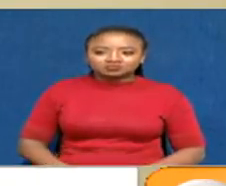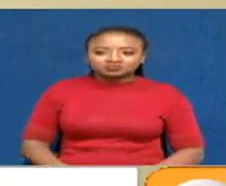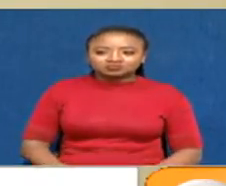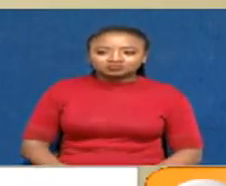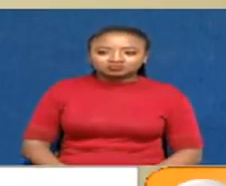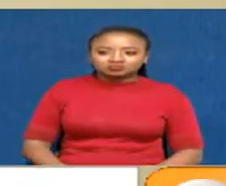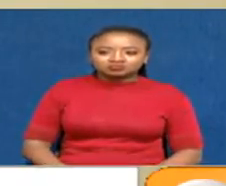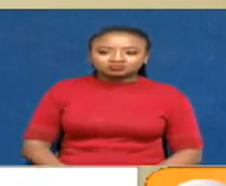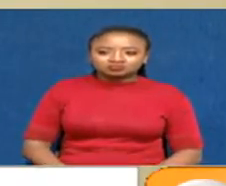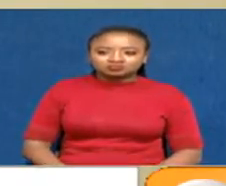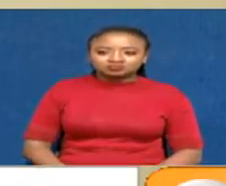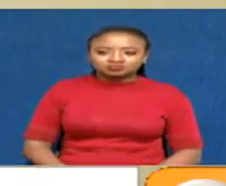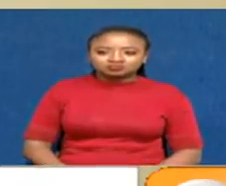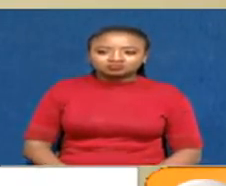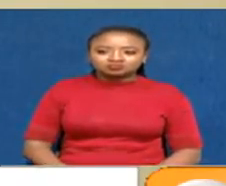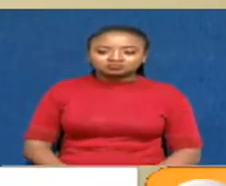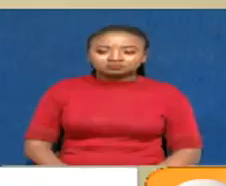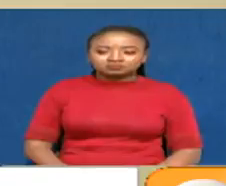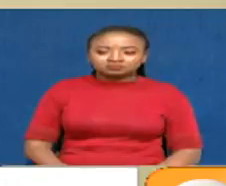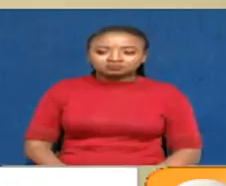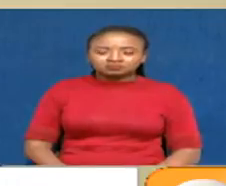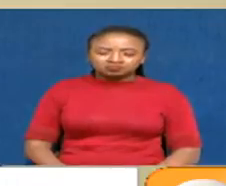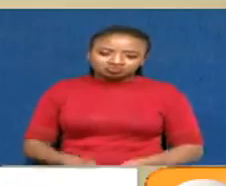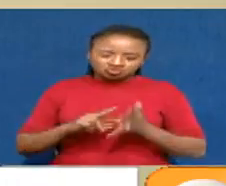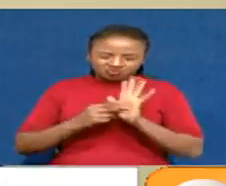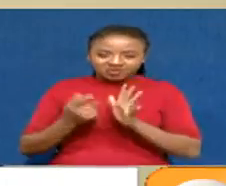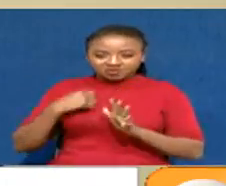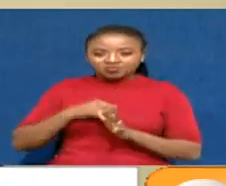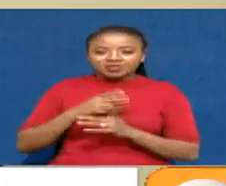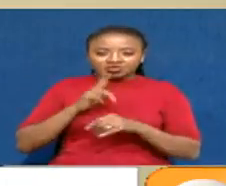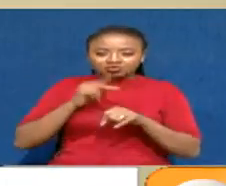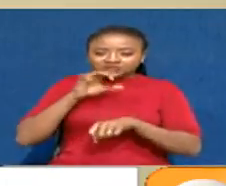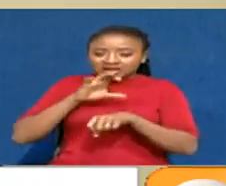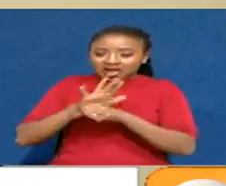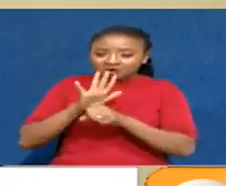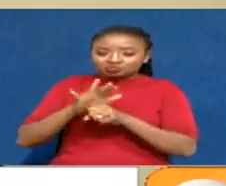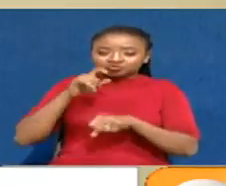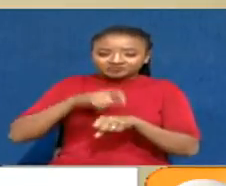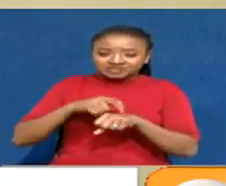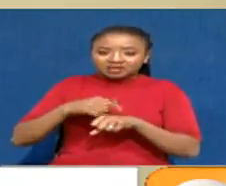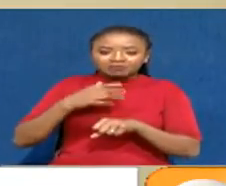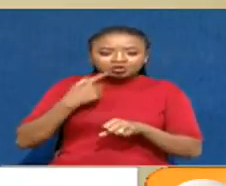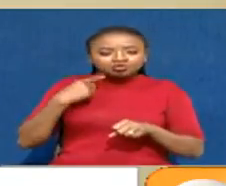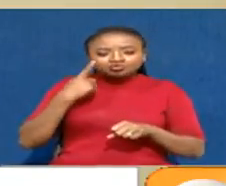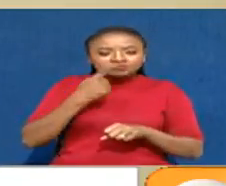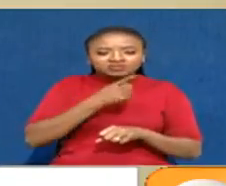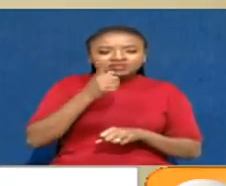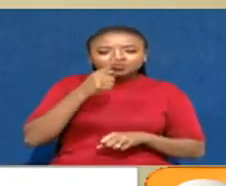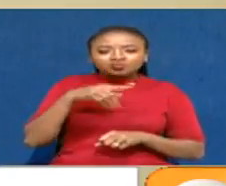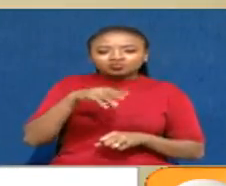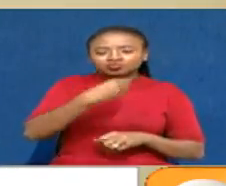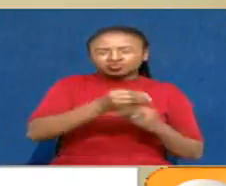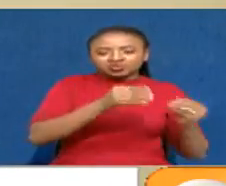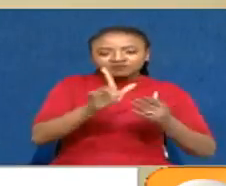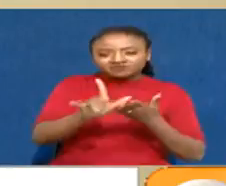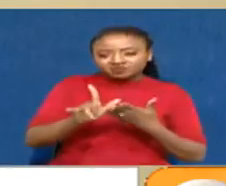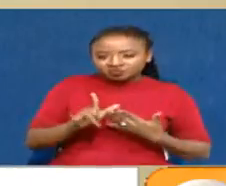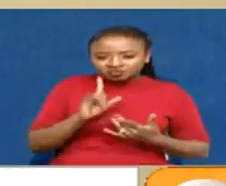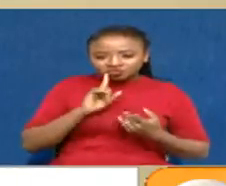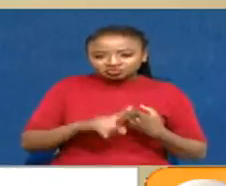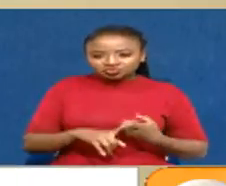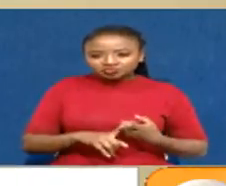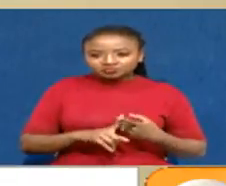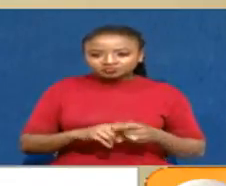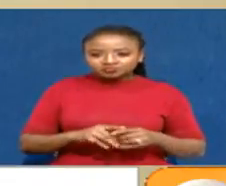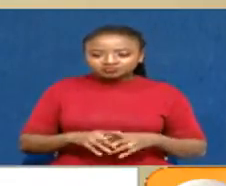Ultimately, just to repeat again, we spend a lot of time focusing on who we choose to lend to, because that really helps us when it comes time to loan collection, right? The